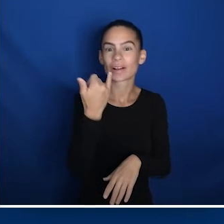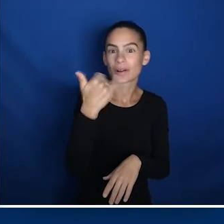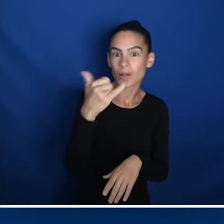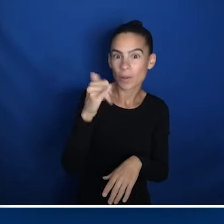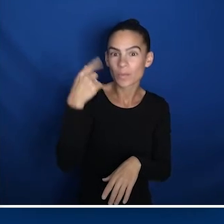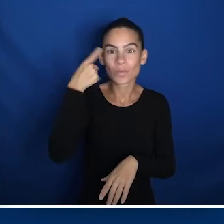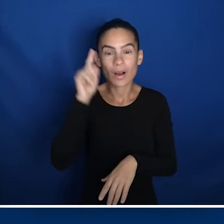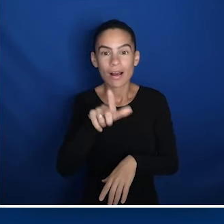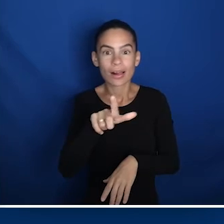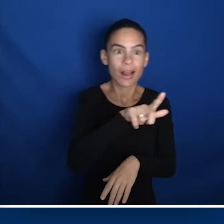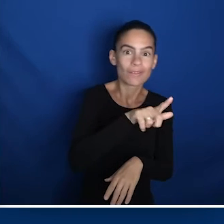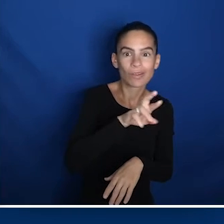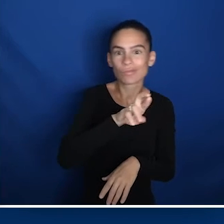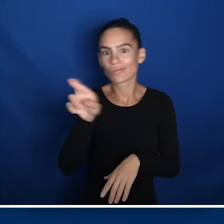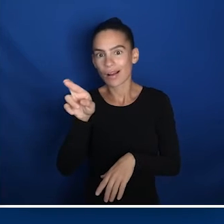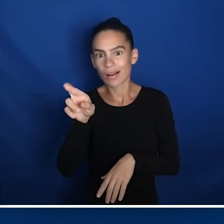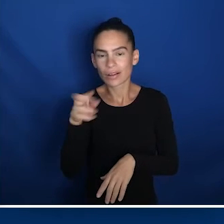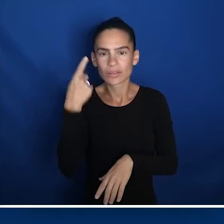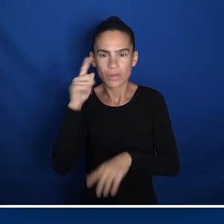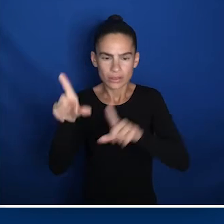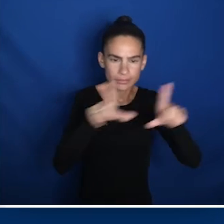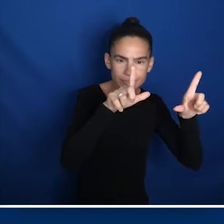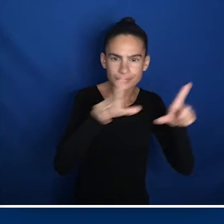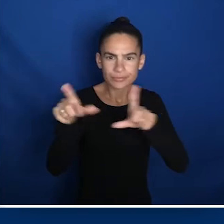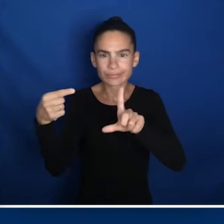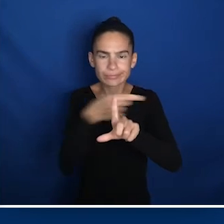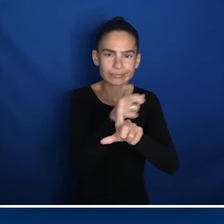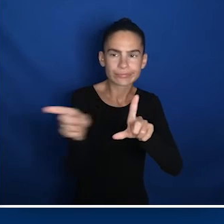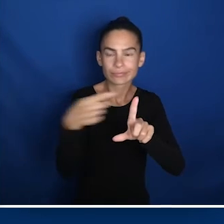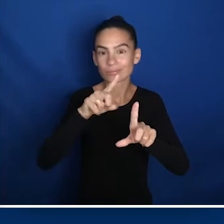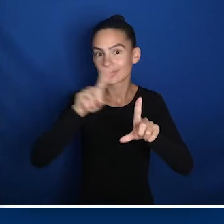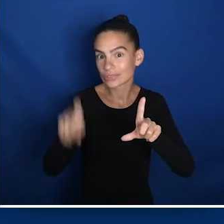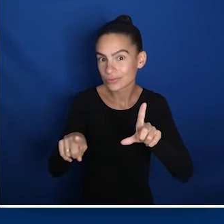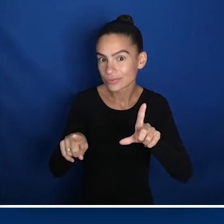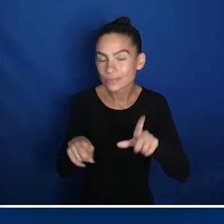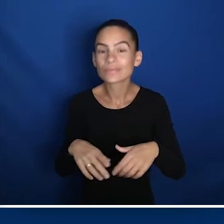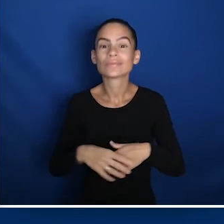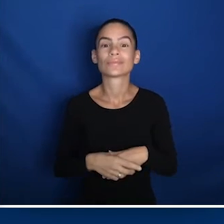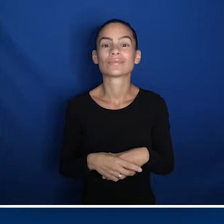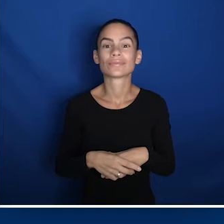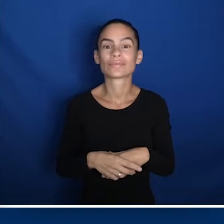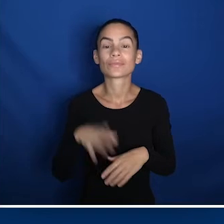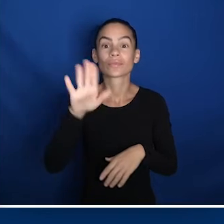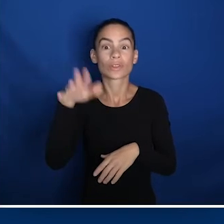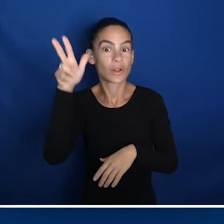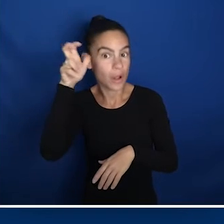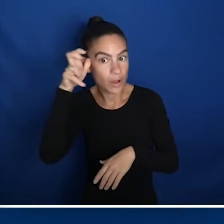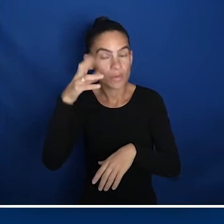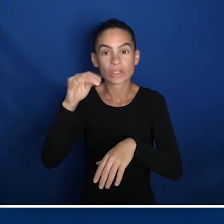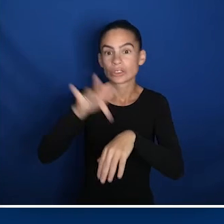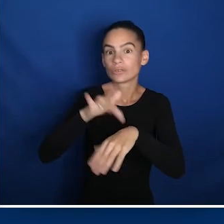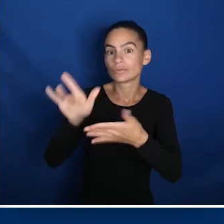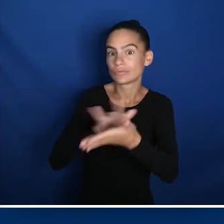arrows to the left of the red X button to navigate through the contest and questions on the ballot, to access audio and